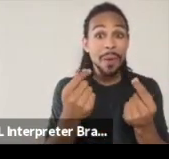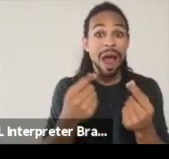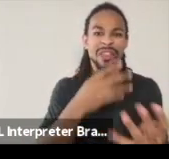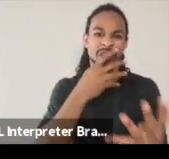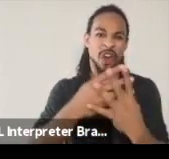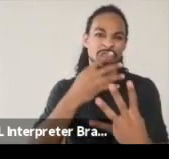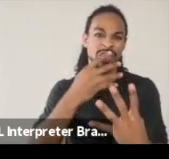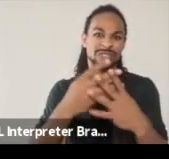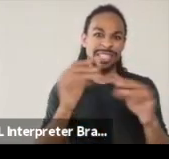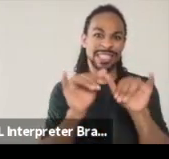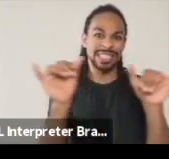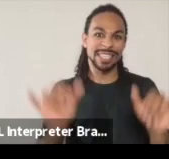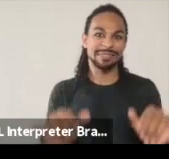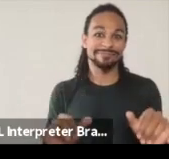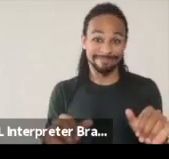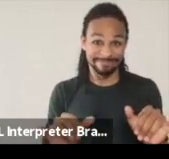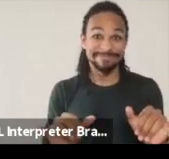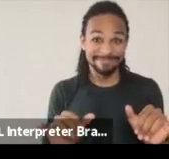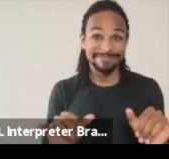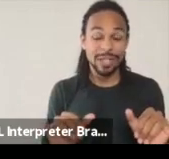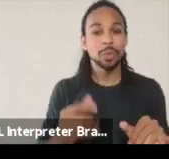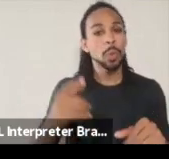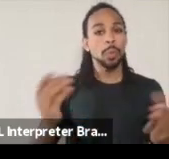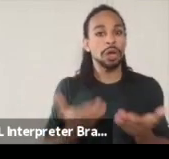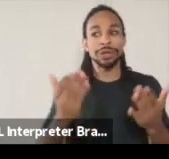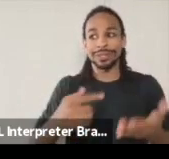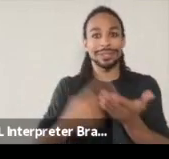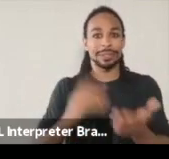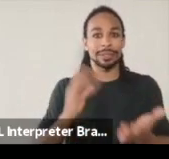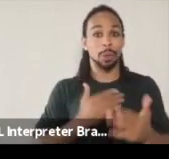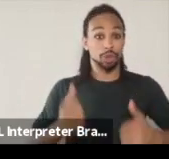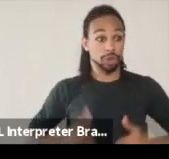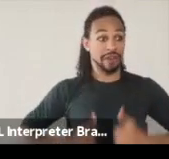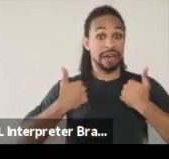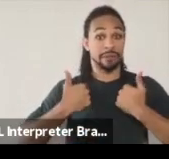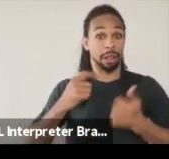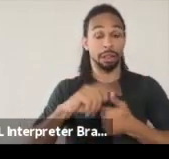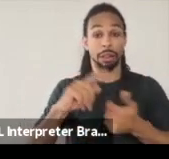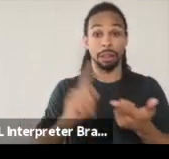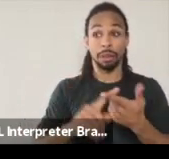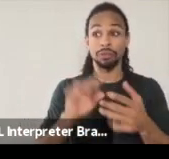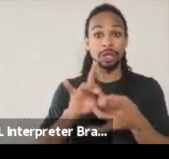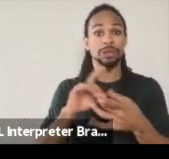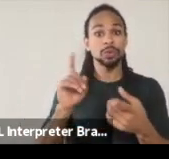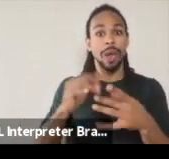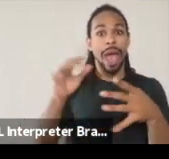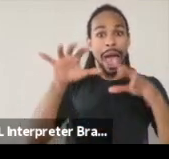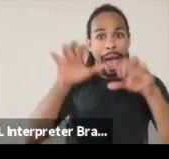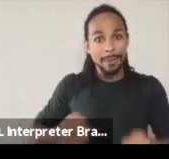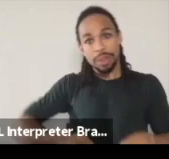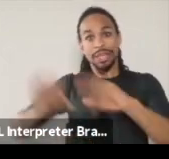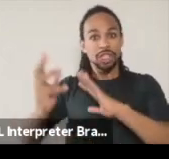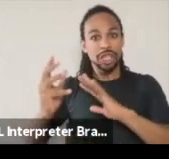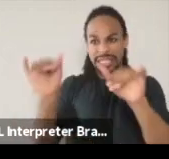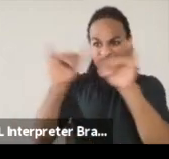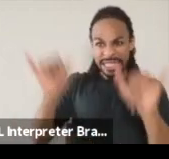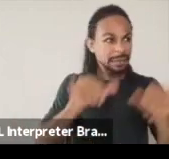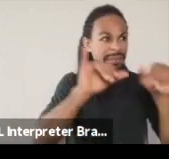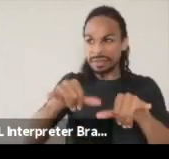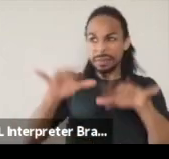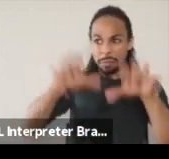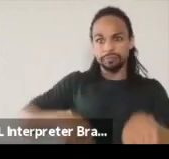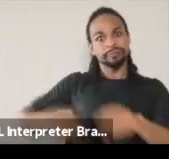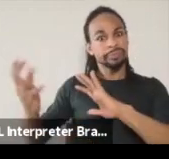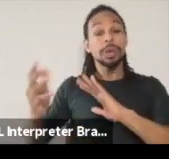to talk about our own survivorhood and our relationship to abolition, but I think it's really important to kind of define